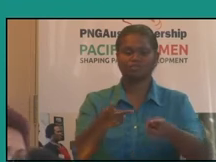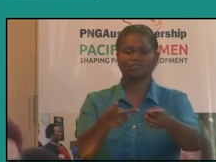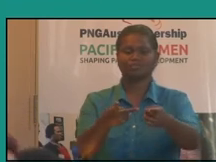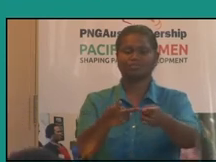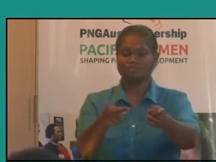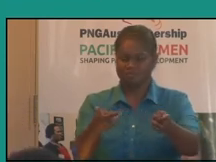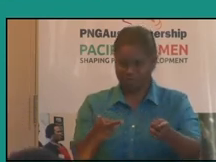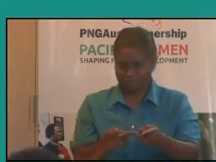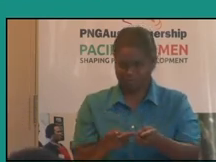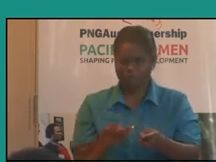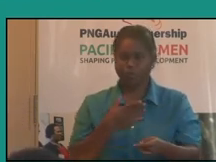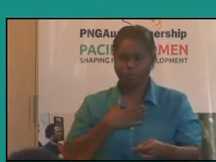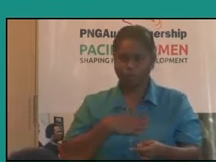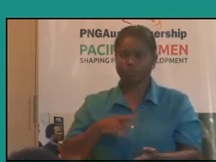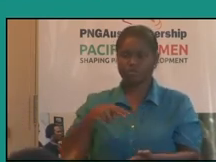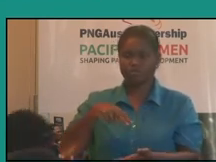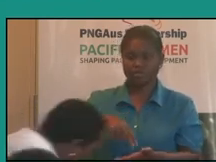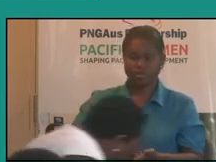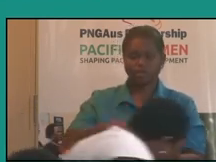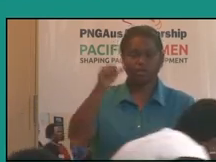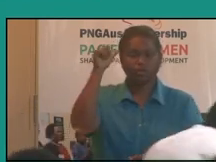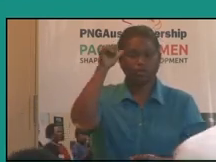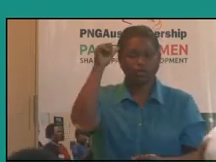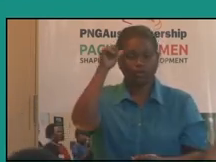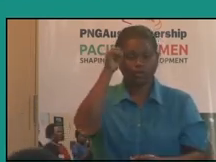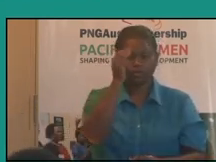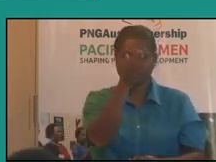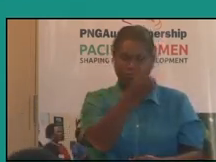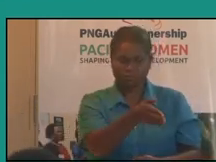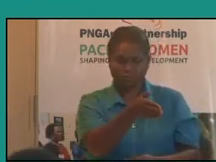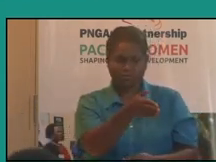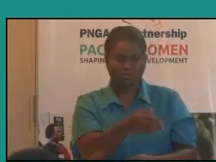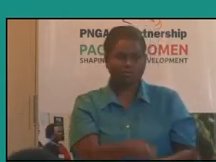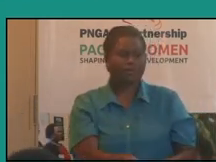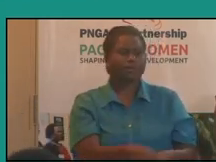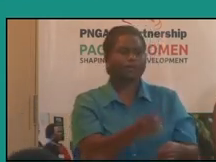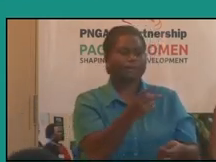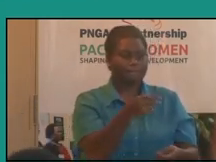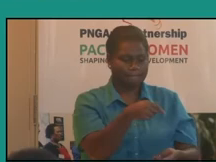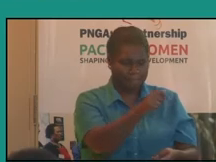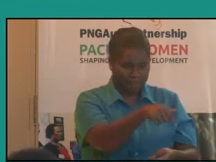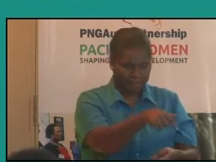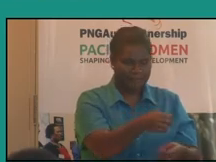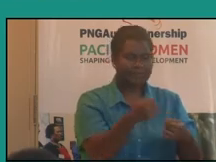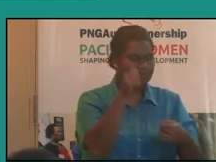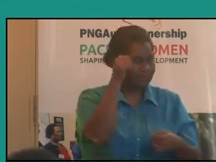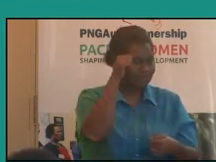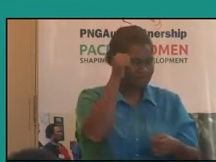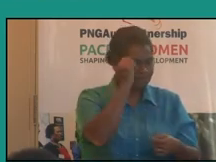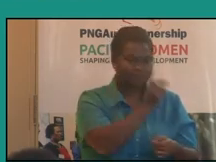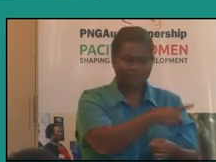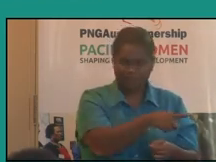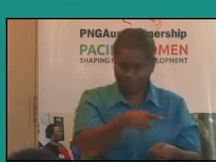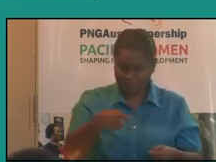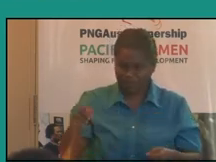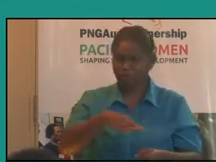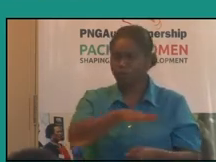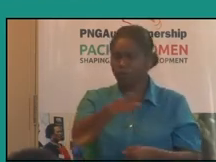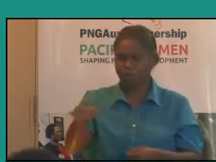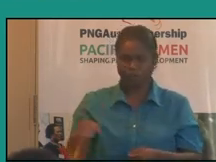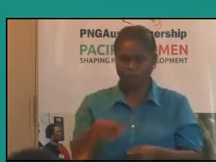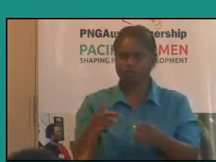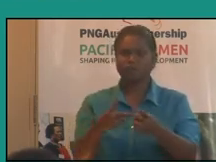electorate from one end to the other hand, from the north to the south and south, west to the east. You have to know the electorate. It is very